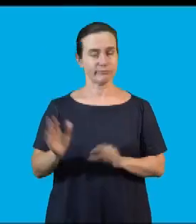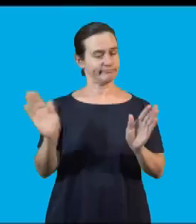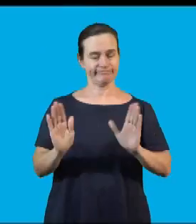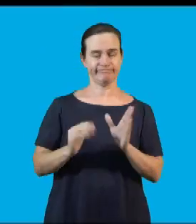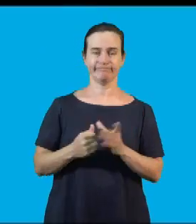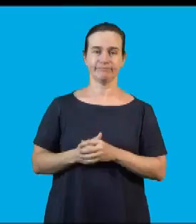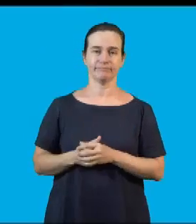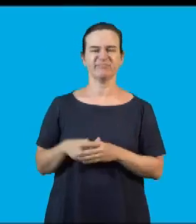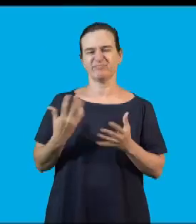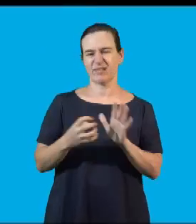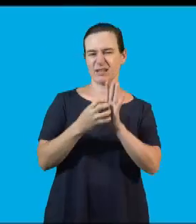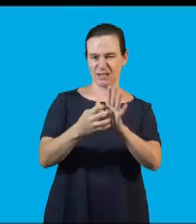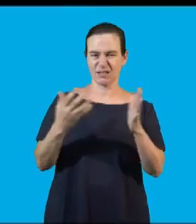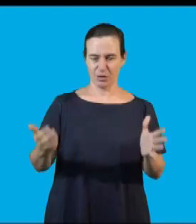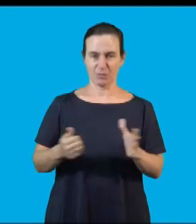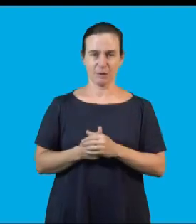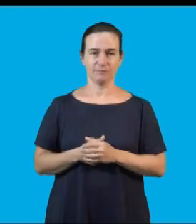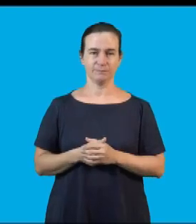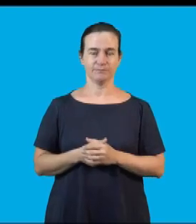take a look at the example.